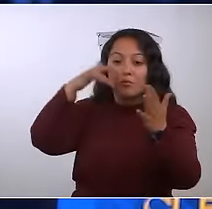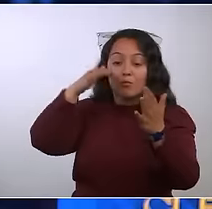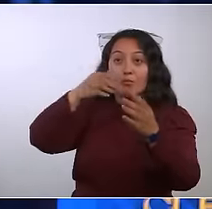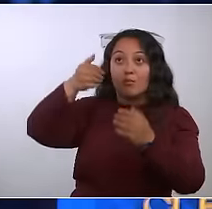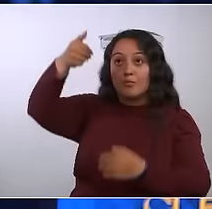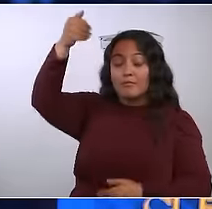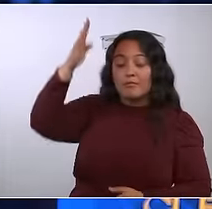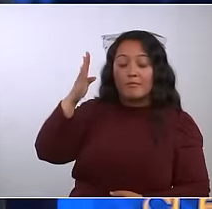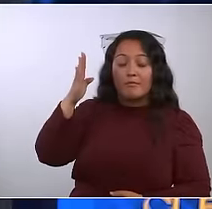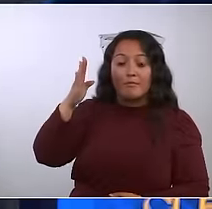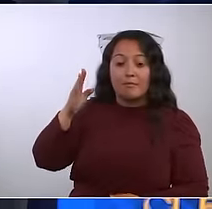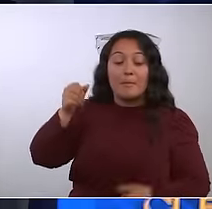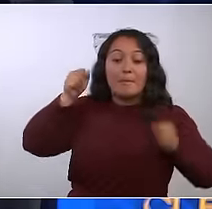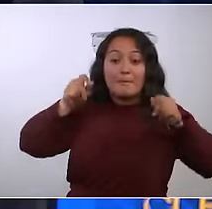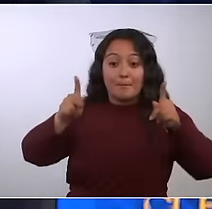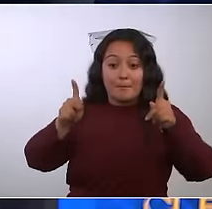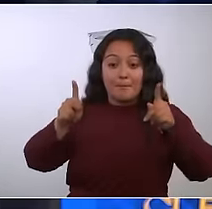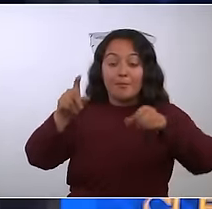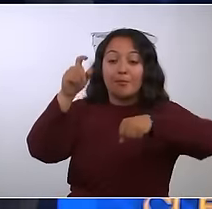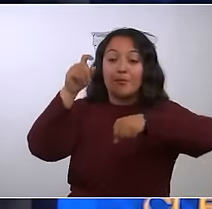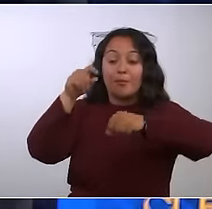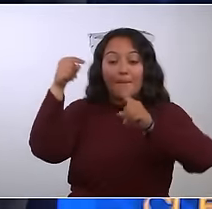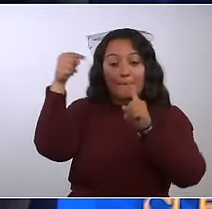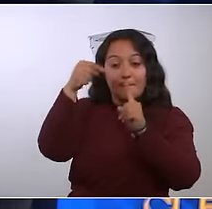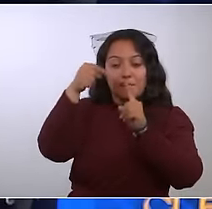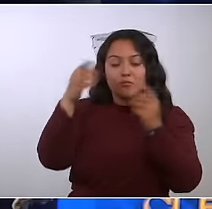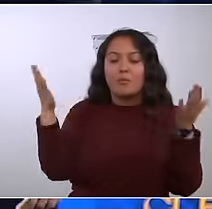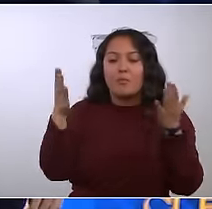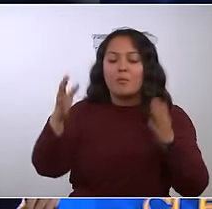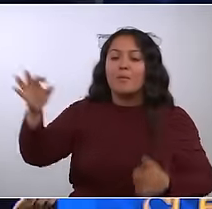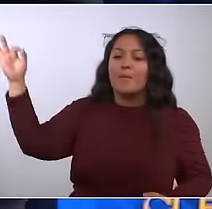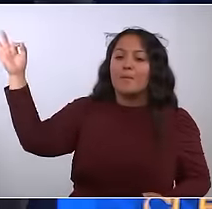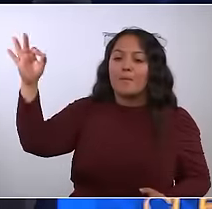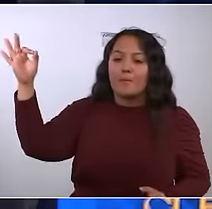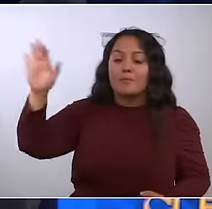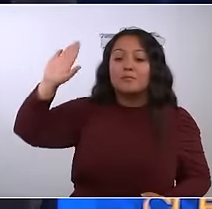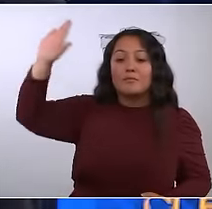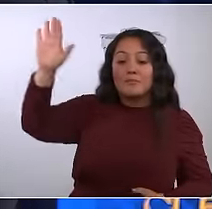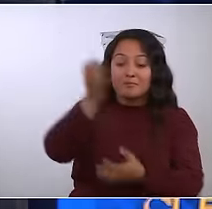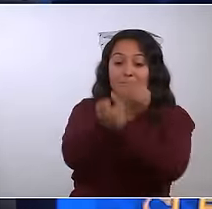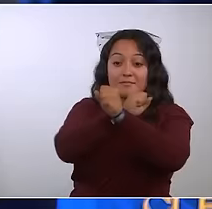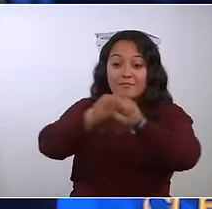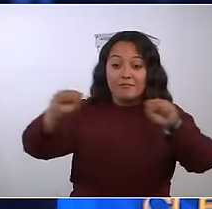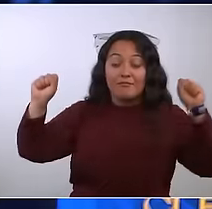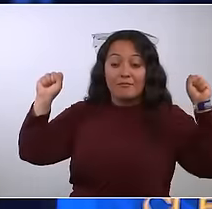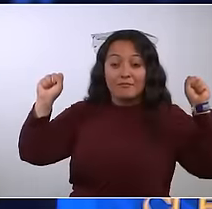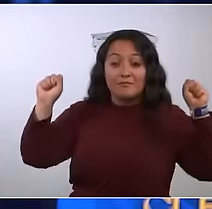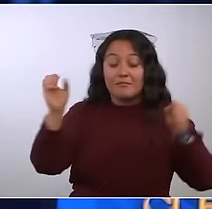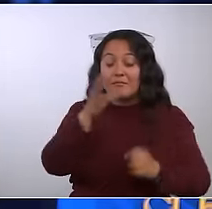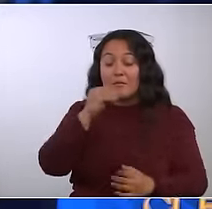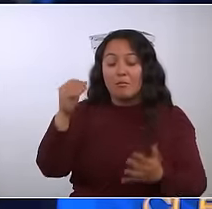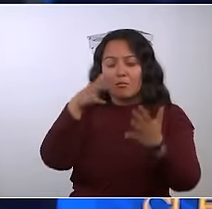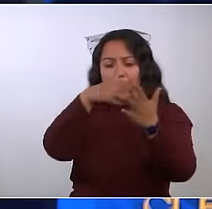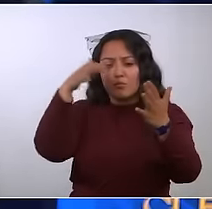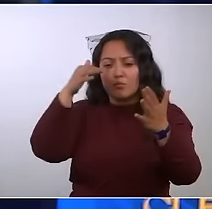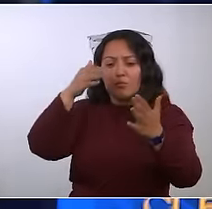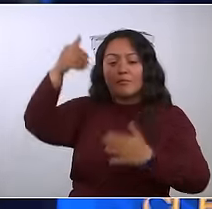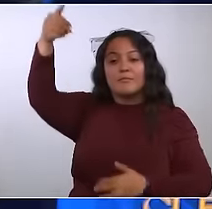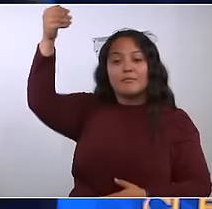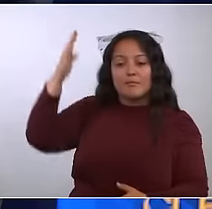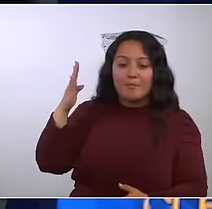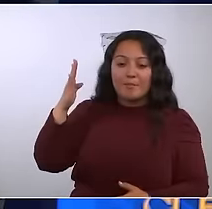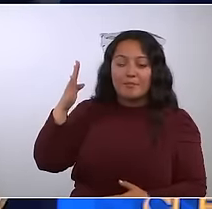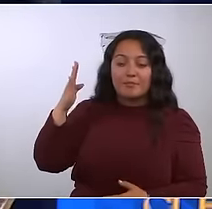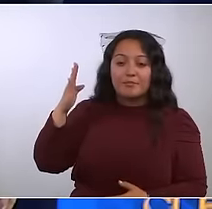misión apostólica, the apostolic mission, es de predicar la salvación de Jesucristo, is to preach the salvation y darle of Jesus gloria. Christ and give him glory.